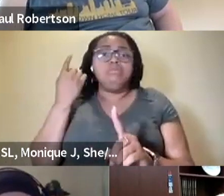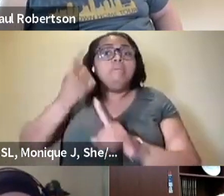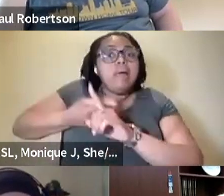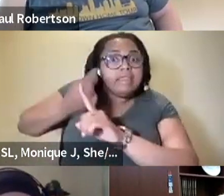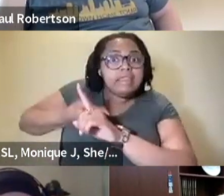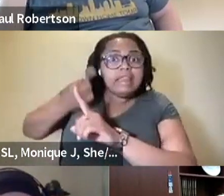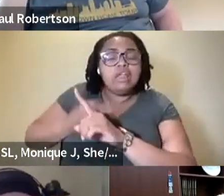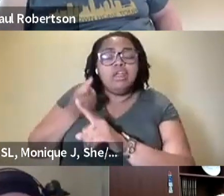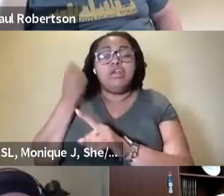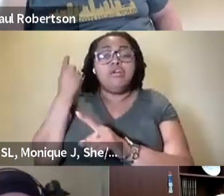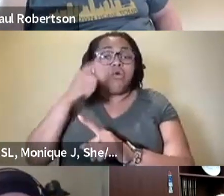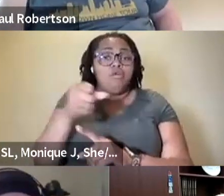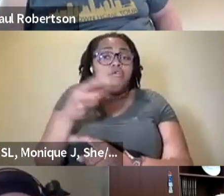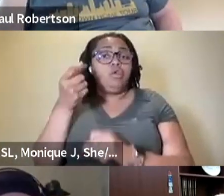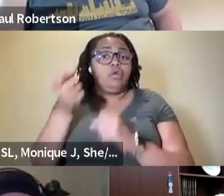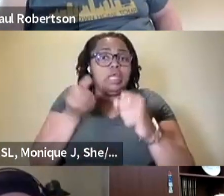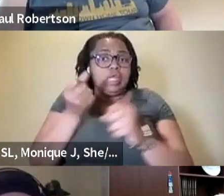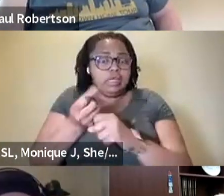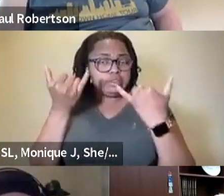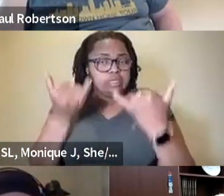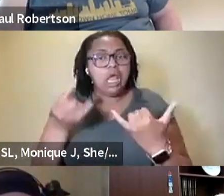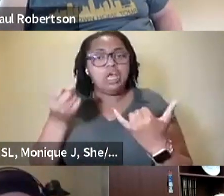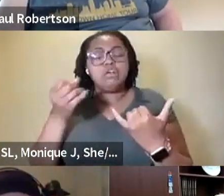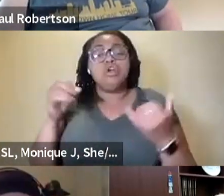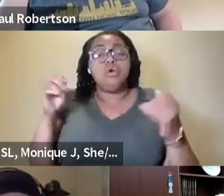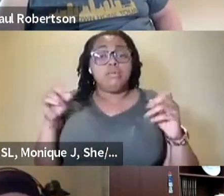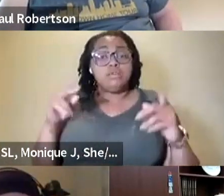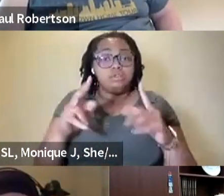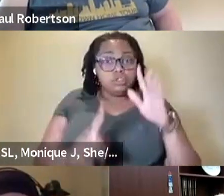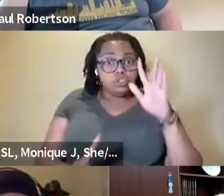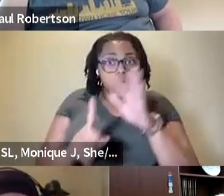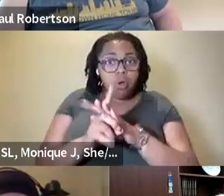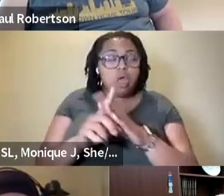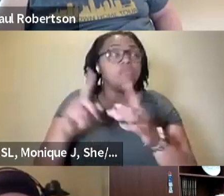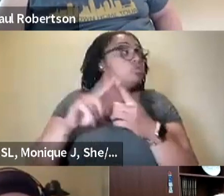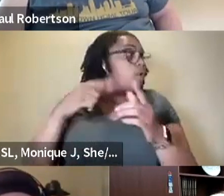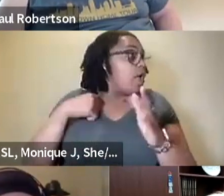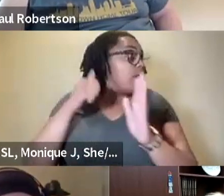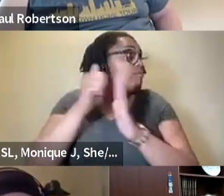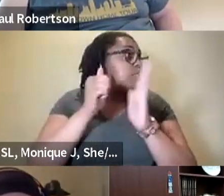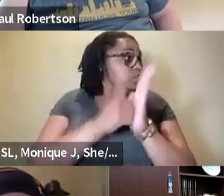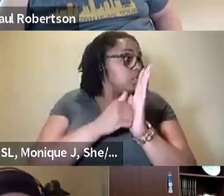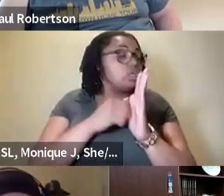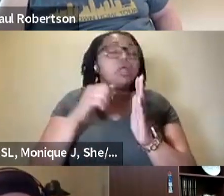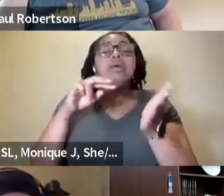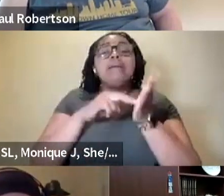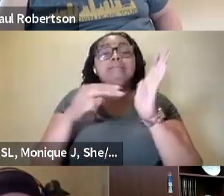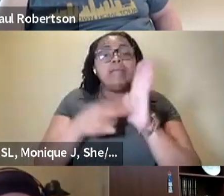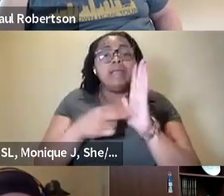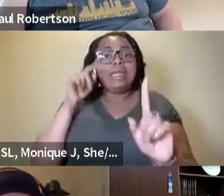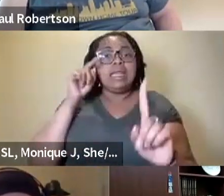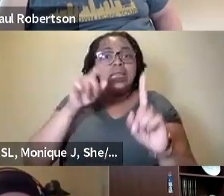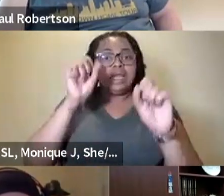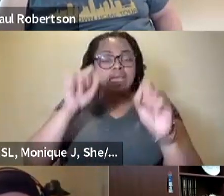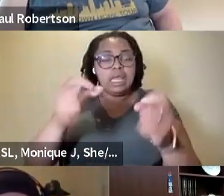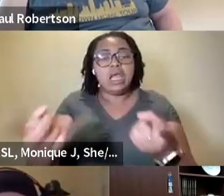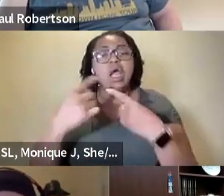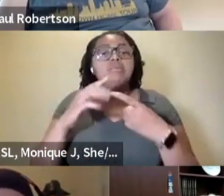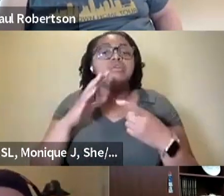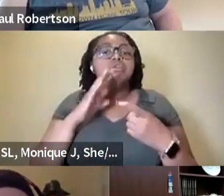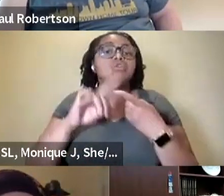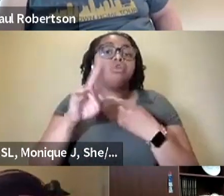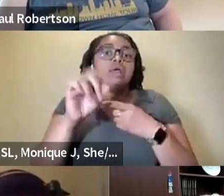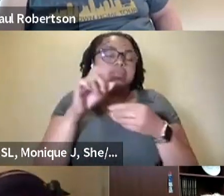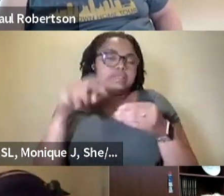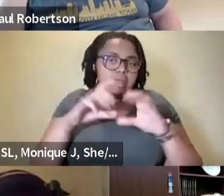And so when an opportunity came to have an agenda where he could come and speak to us about the class and